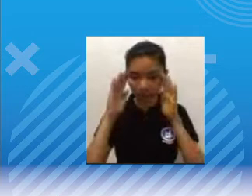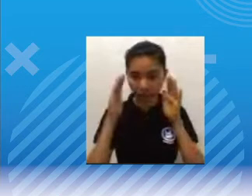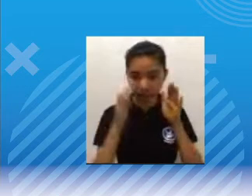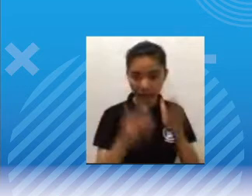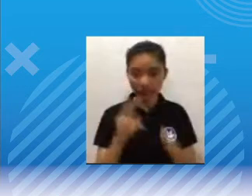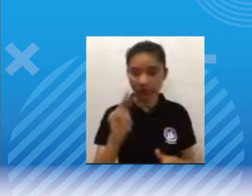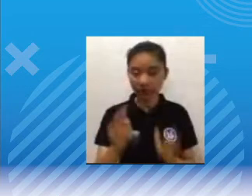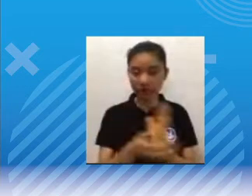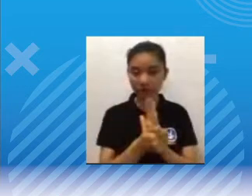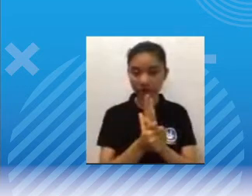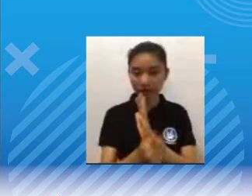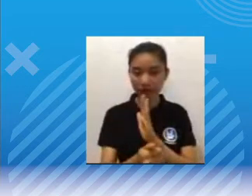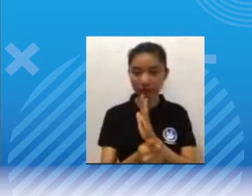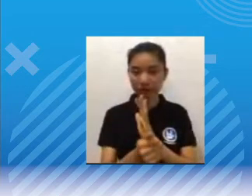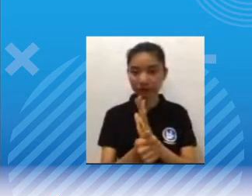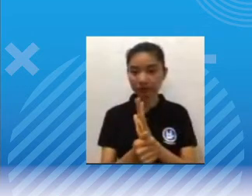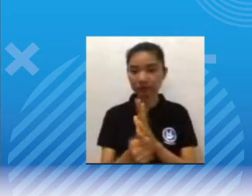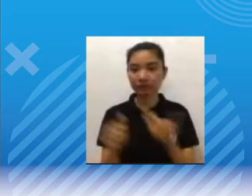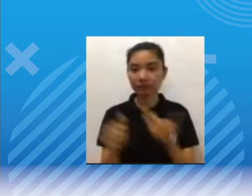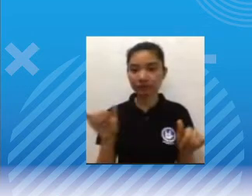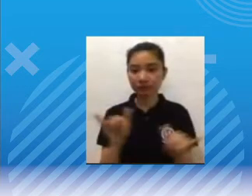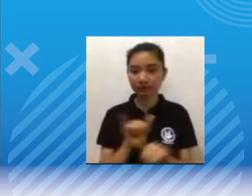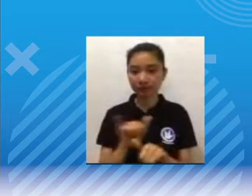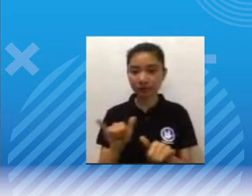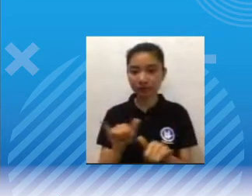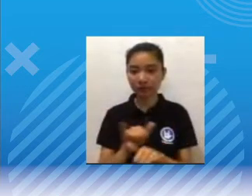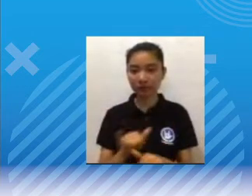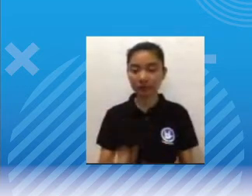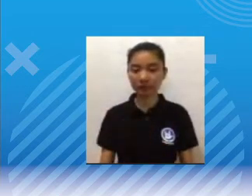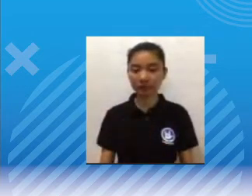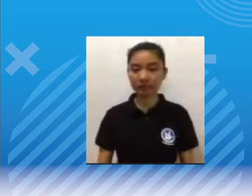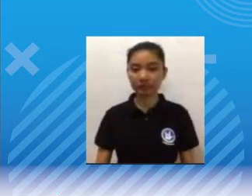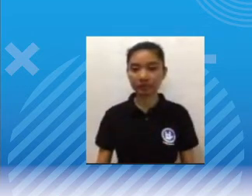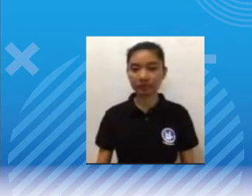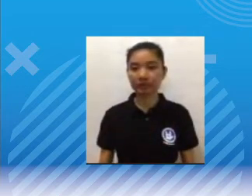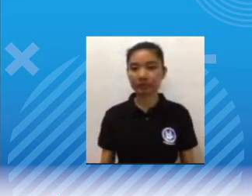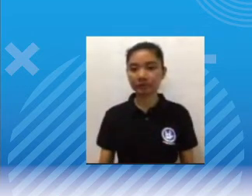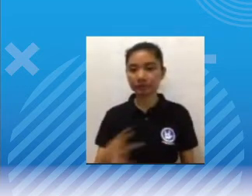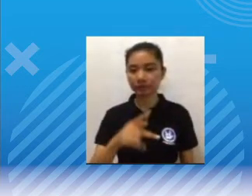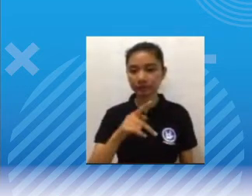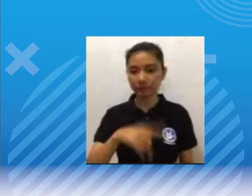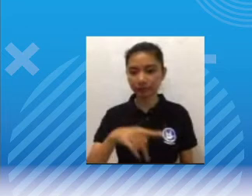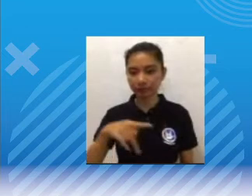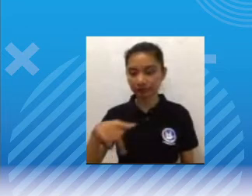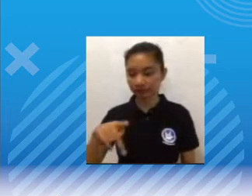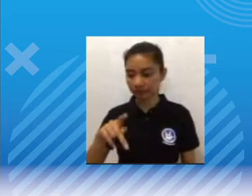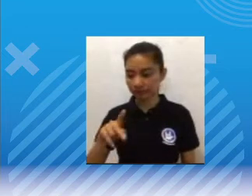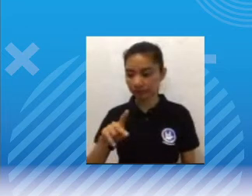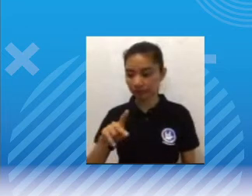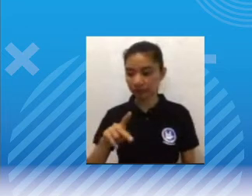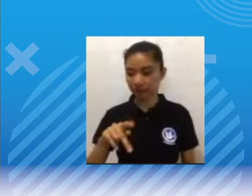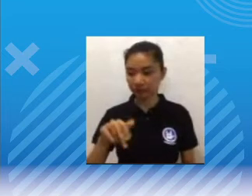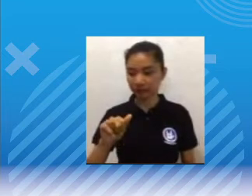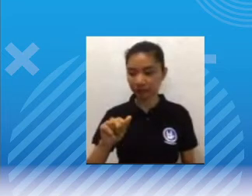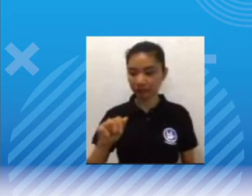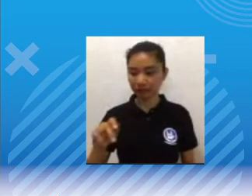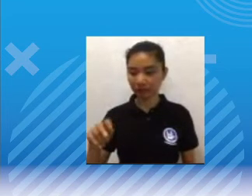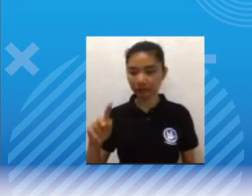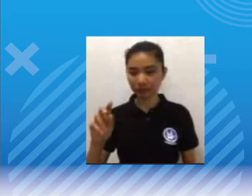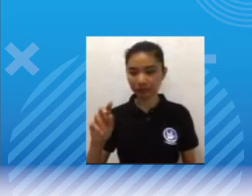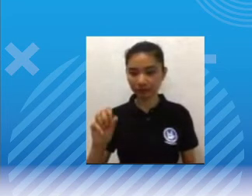captured generically in the PPST or the Philippine Professional Standards for Teachers. And these are sample